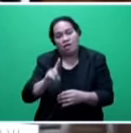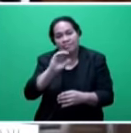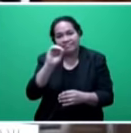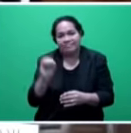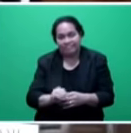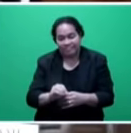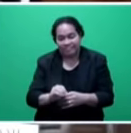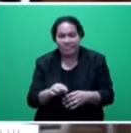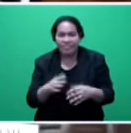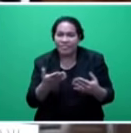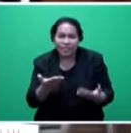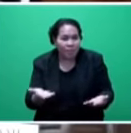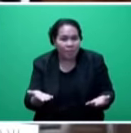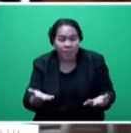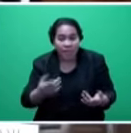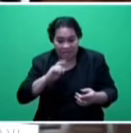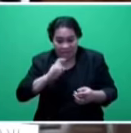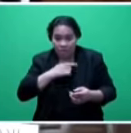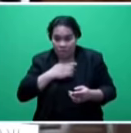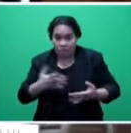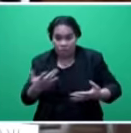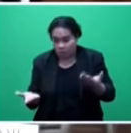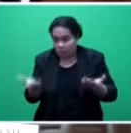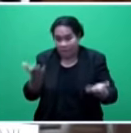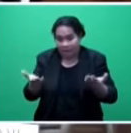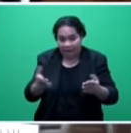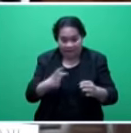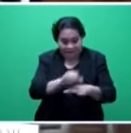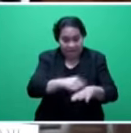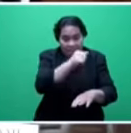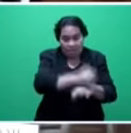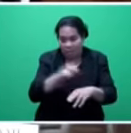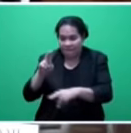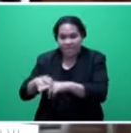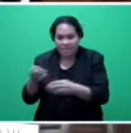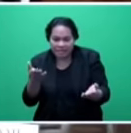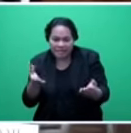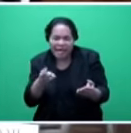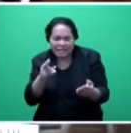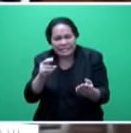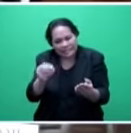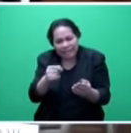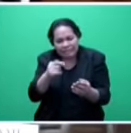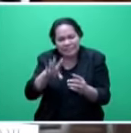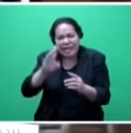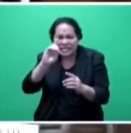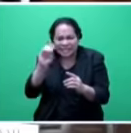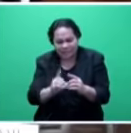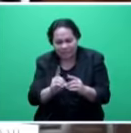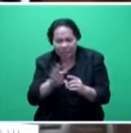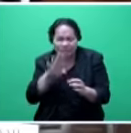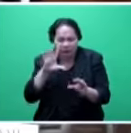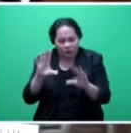Mr. Speaker, sir, if we were to compare Singapore with Fiji with some degree of rationality and logic, then our